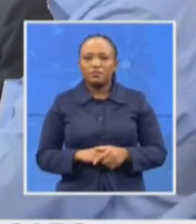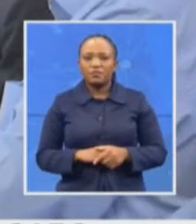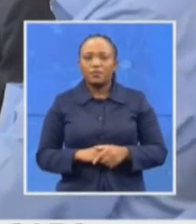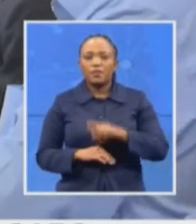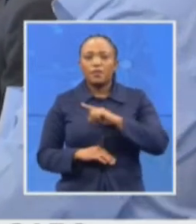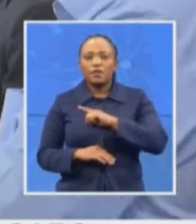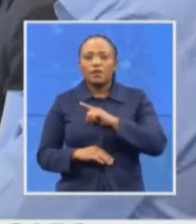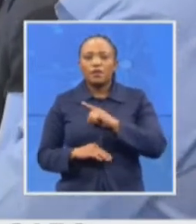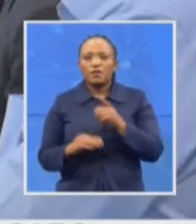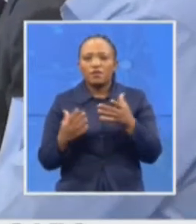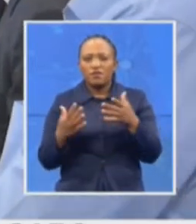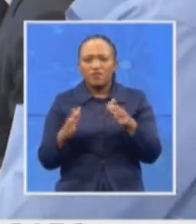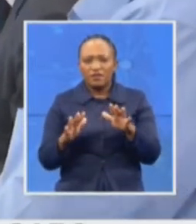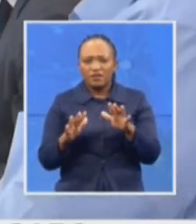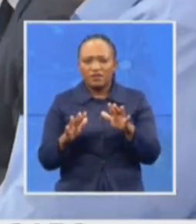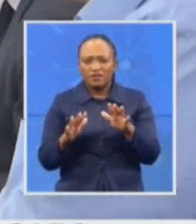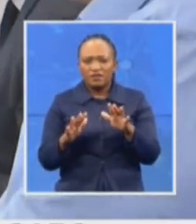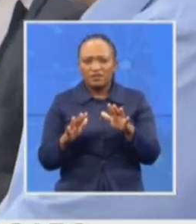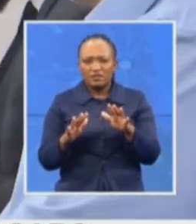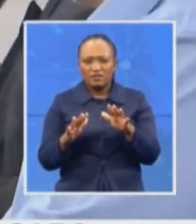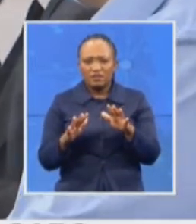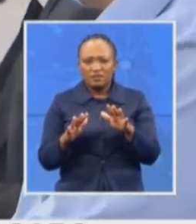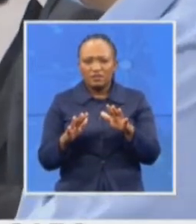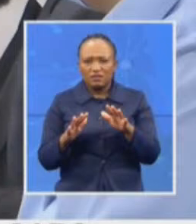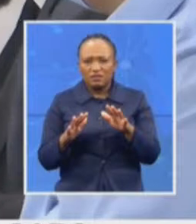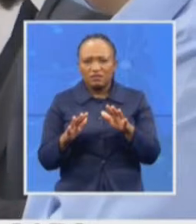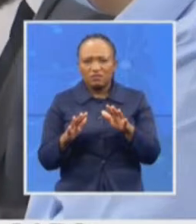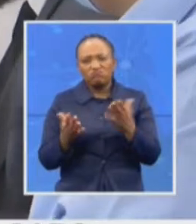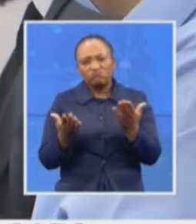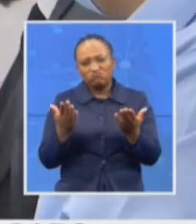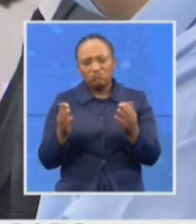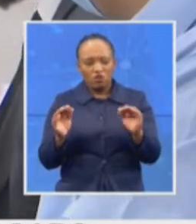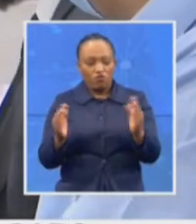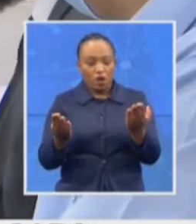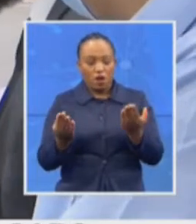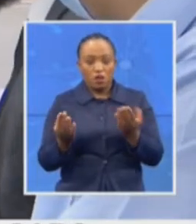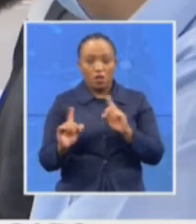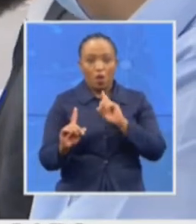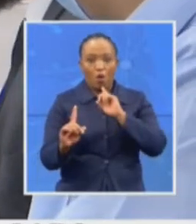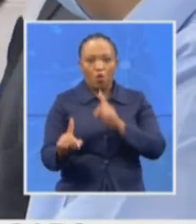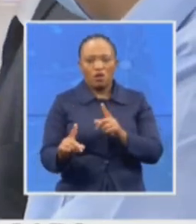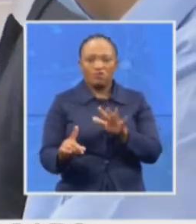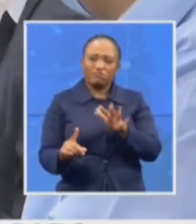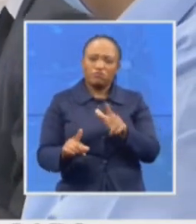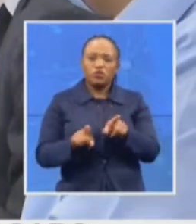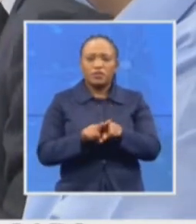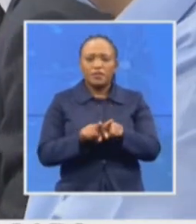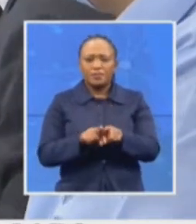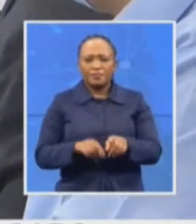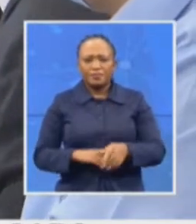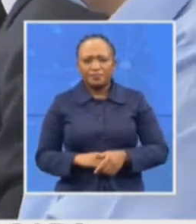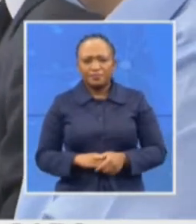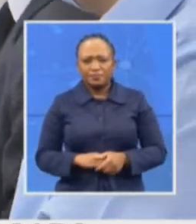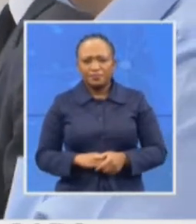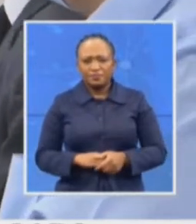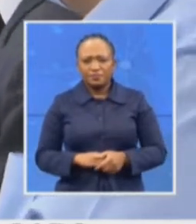In essence, the order was granted on the 14th. Yes, and that order was made final? The order